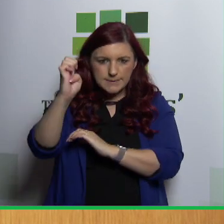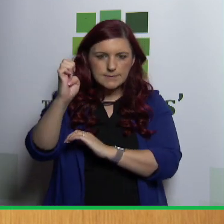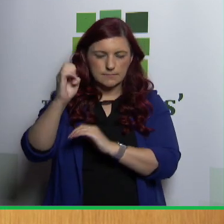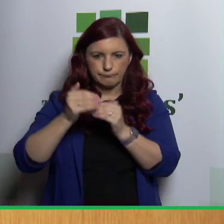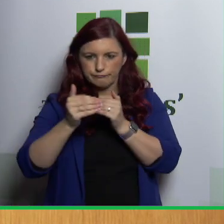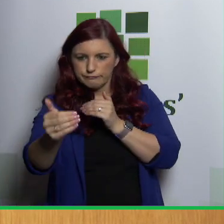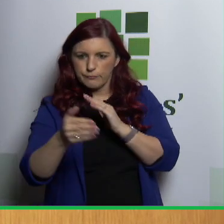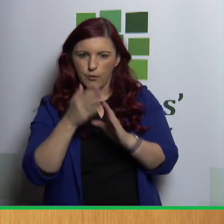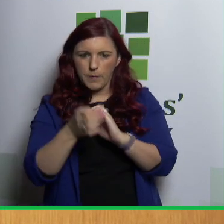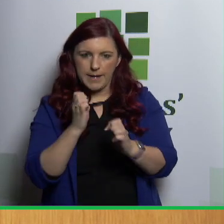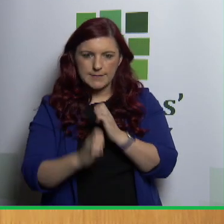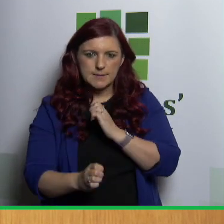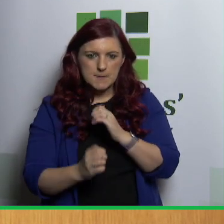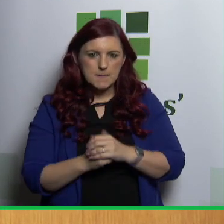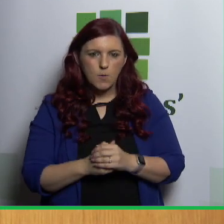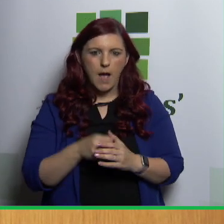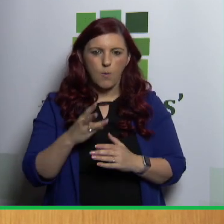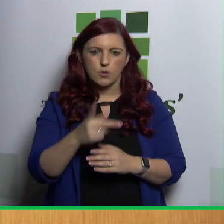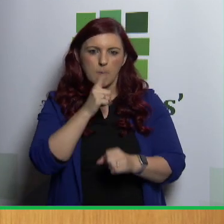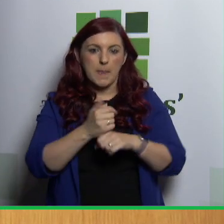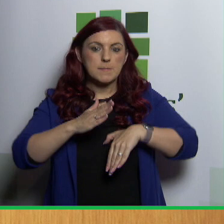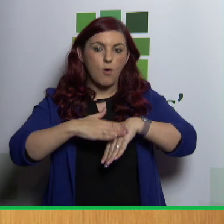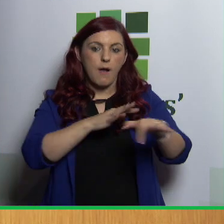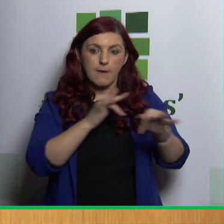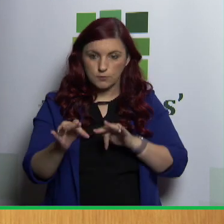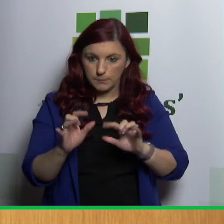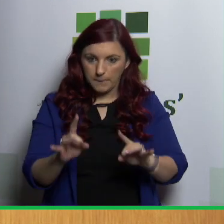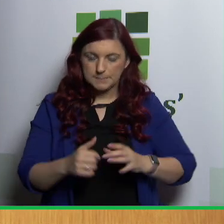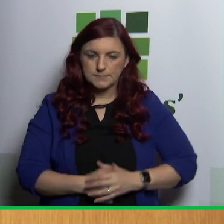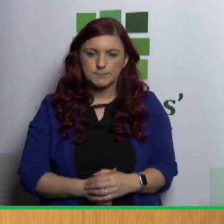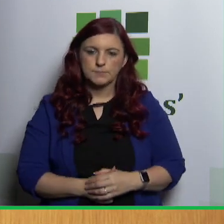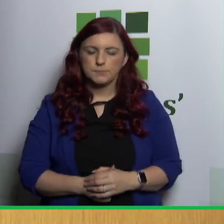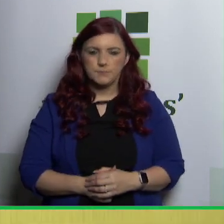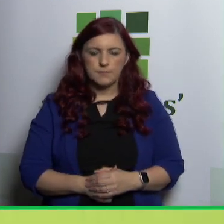contributors for the video, but I'll say no more about it. The video talks for itself. Thank you.